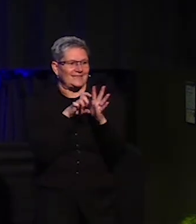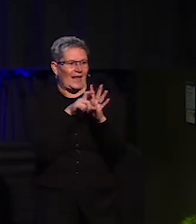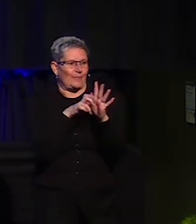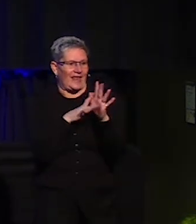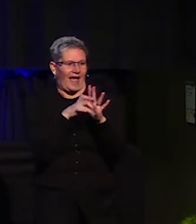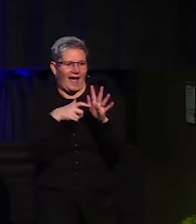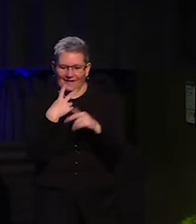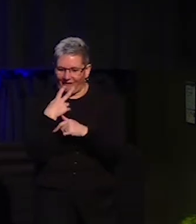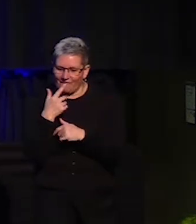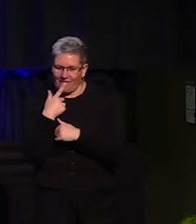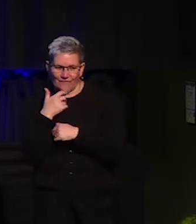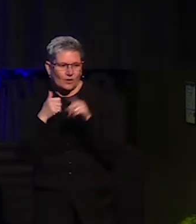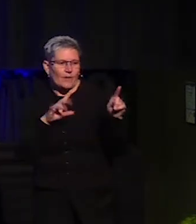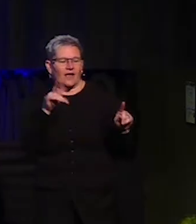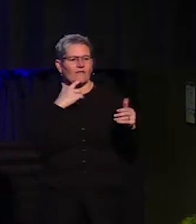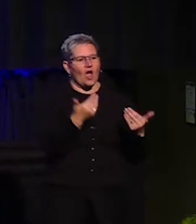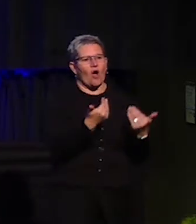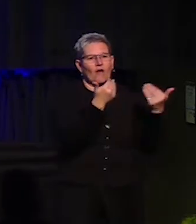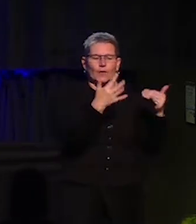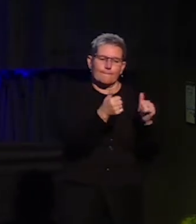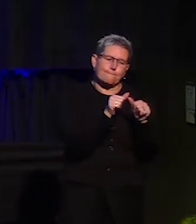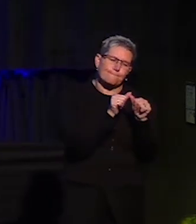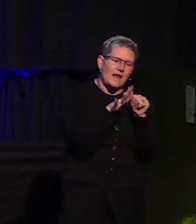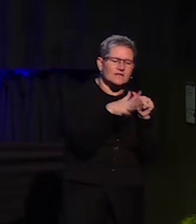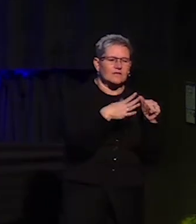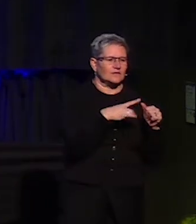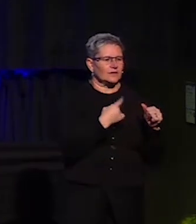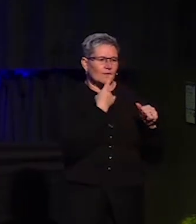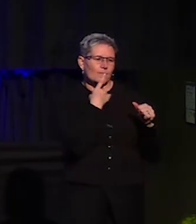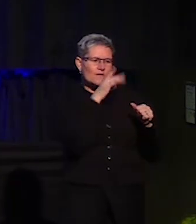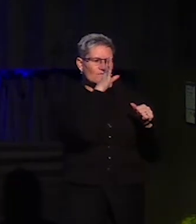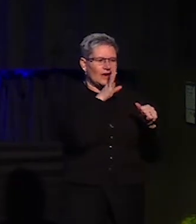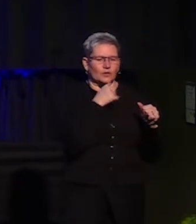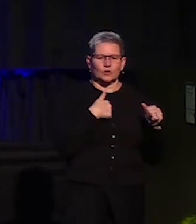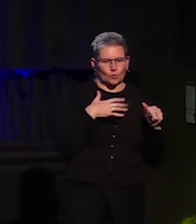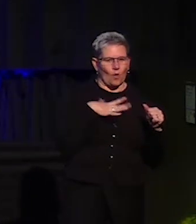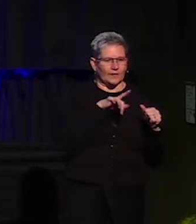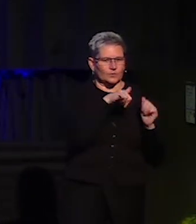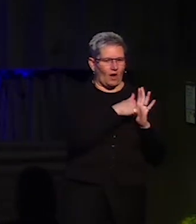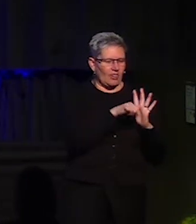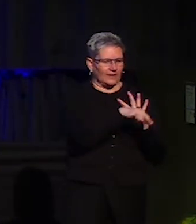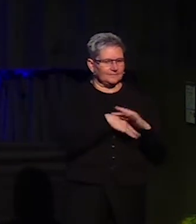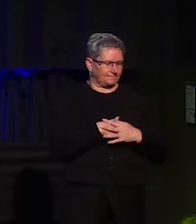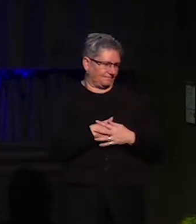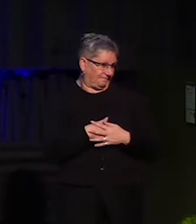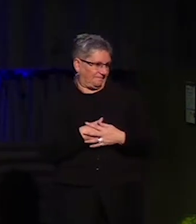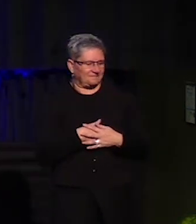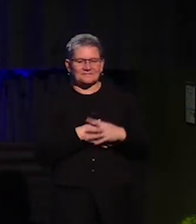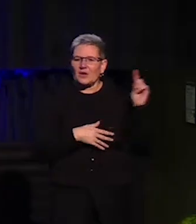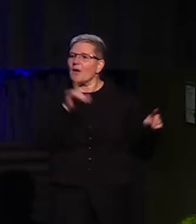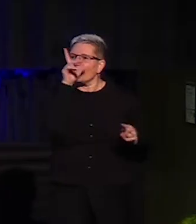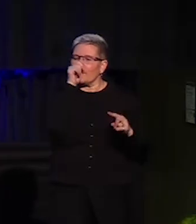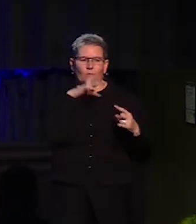offered you a really, really good vanilla, I reckon that'd be tempting. But what that means for accessibility is people gravitate